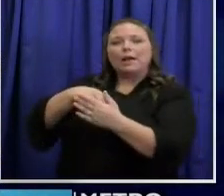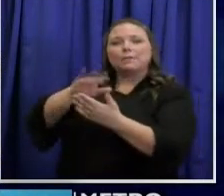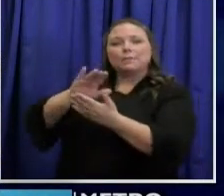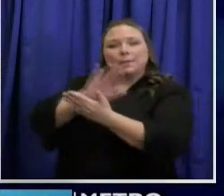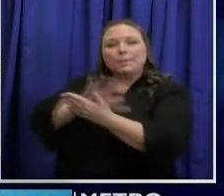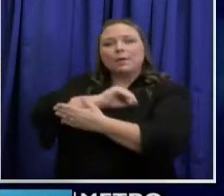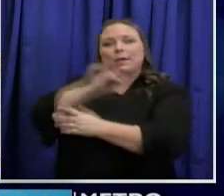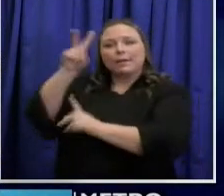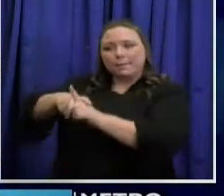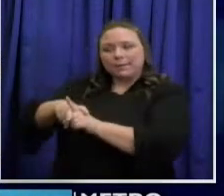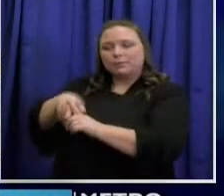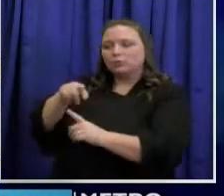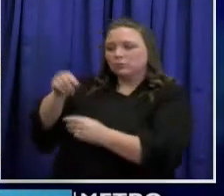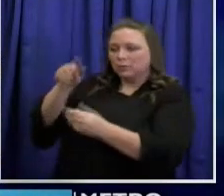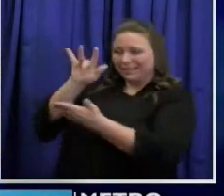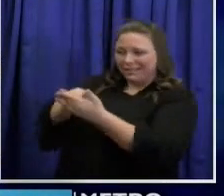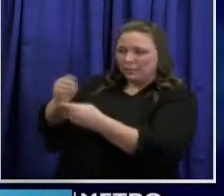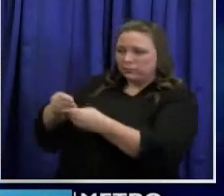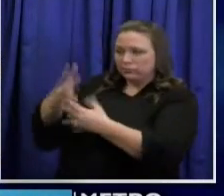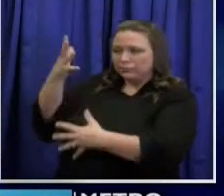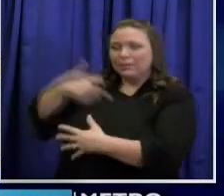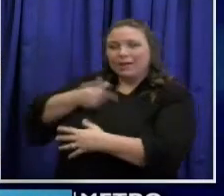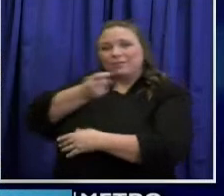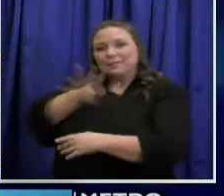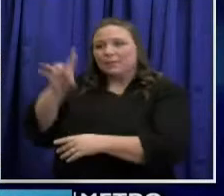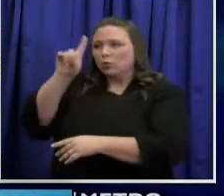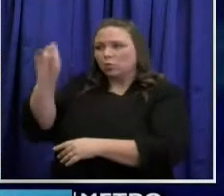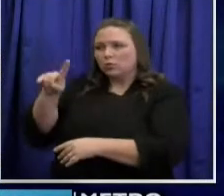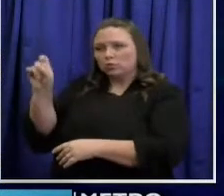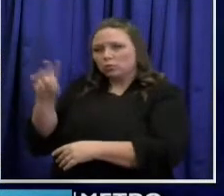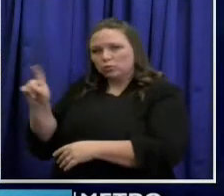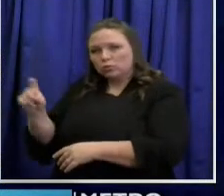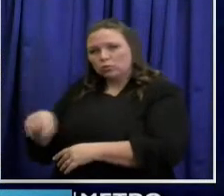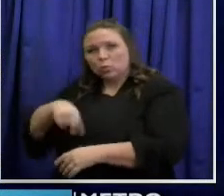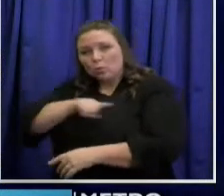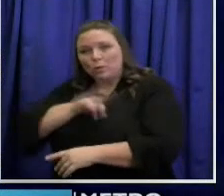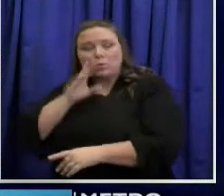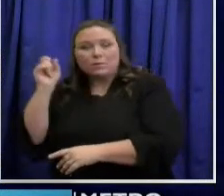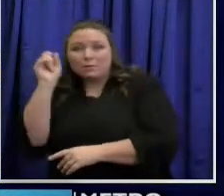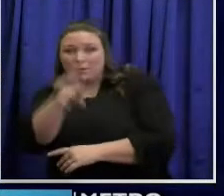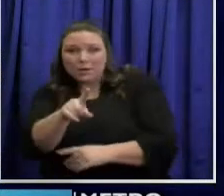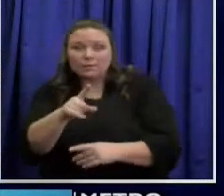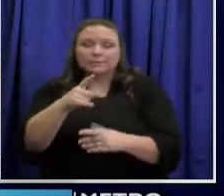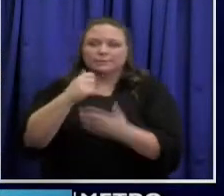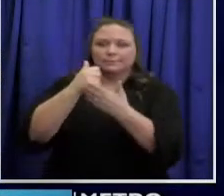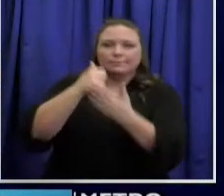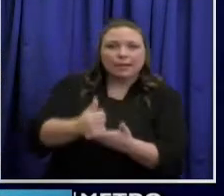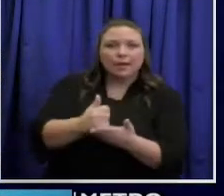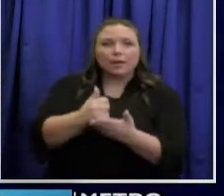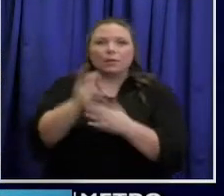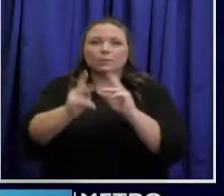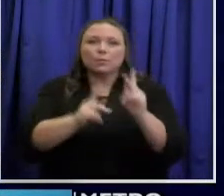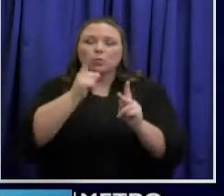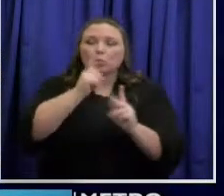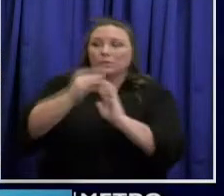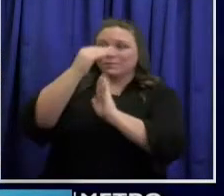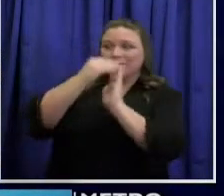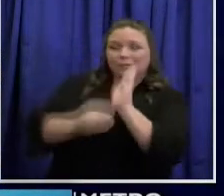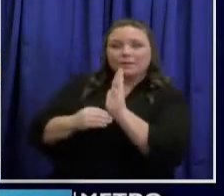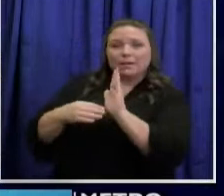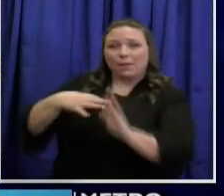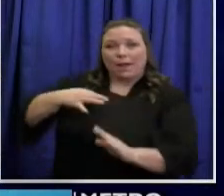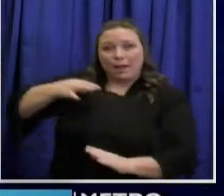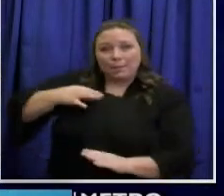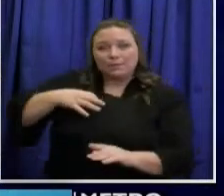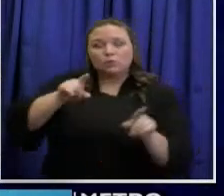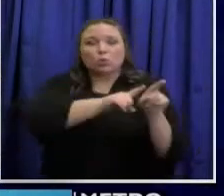If you click that on, you'll see a series of questions that we ask to help those who are filling out the application,